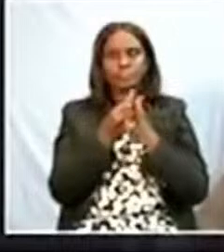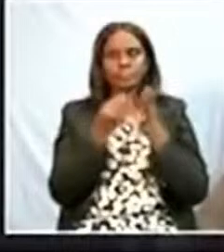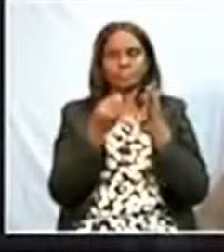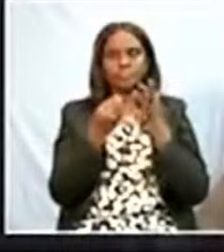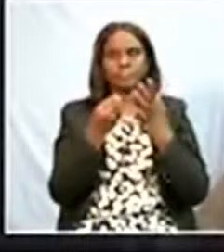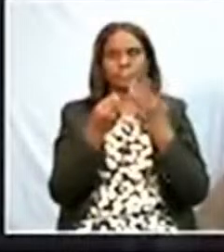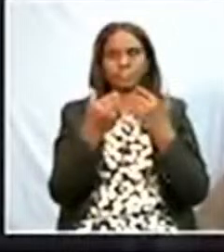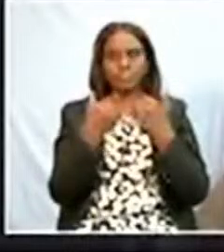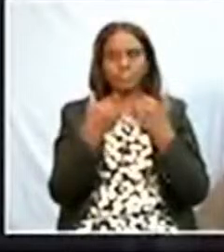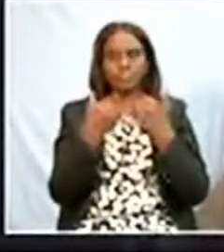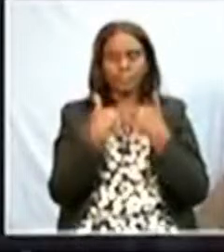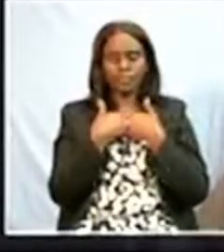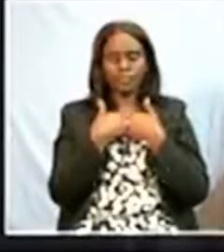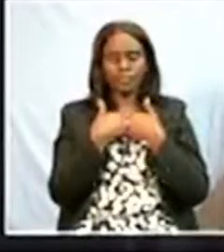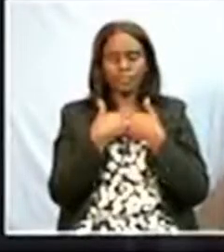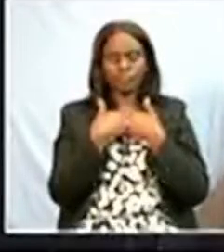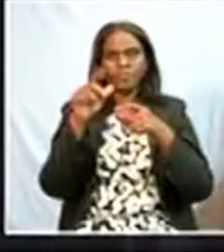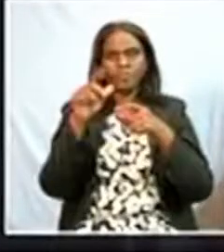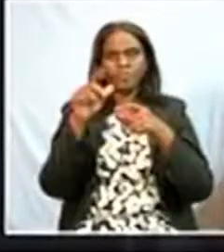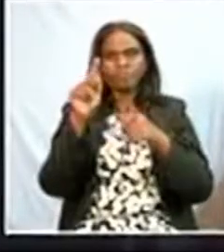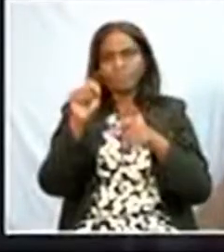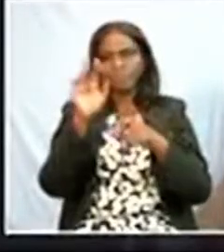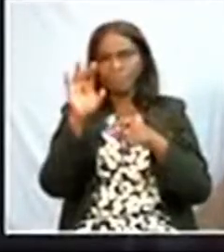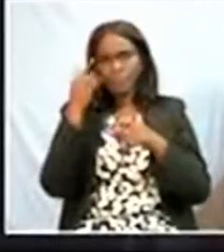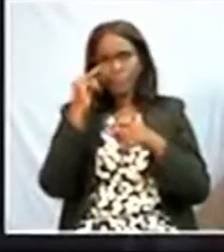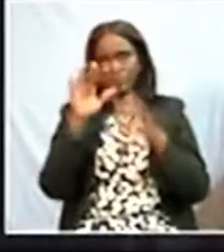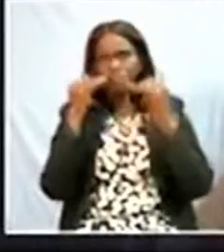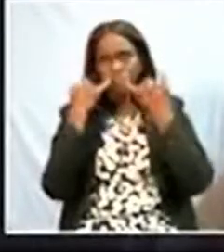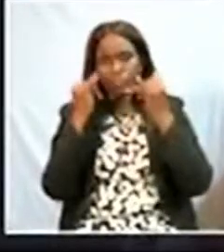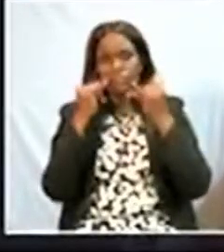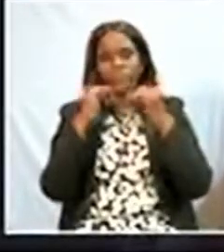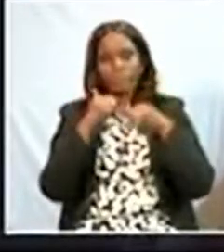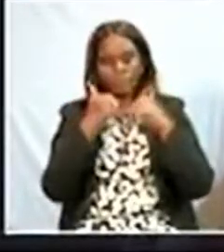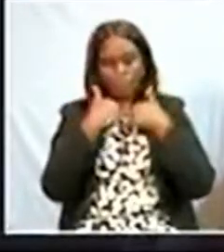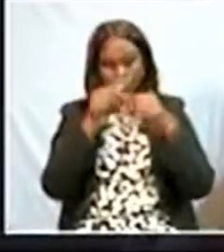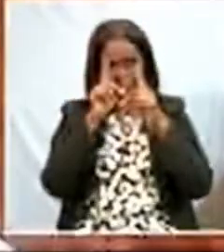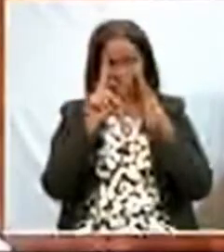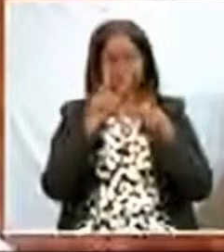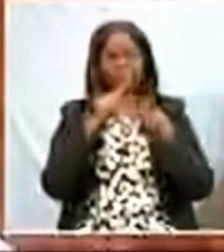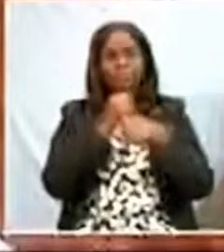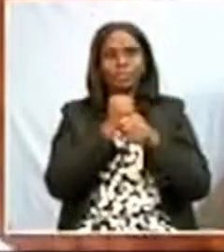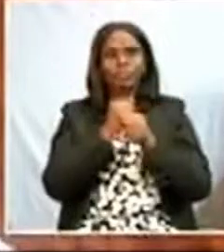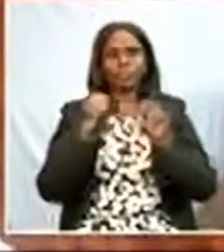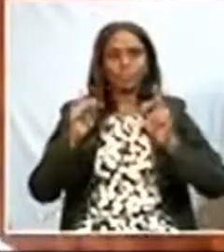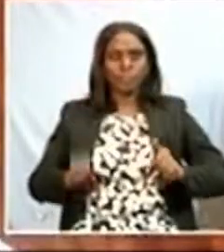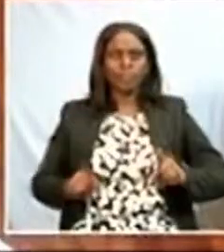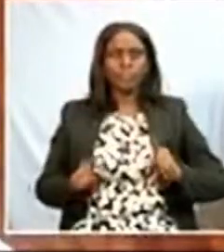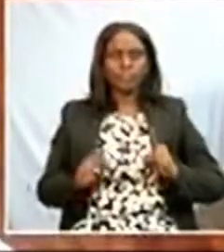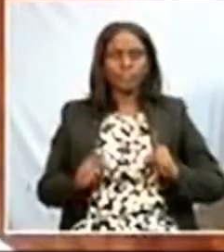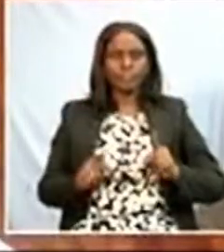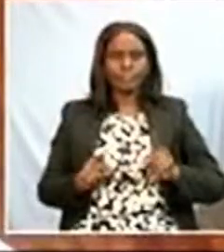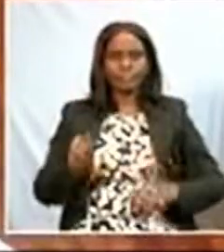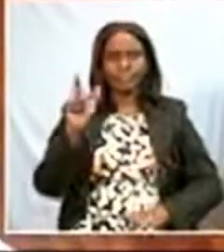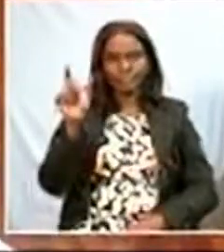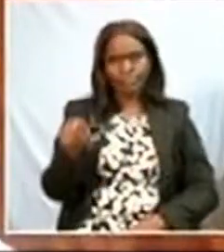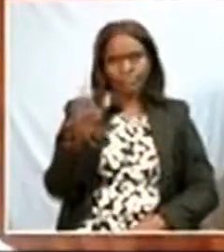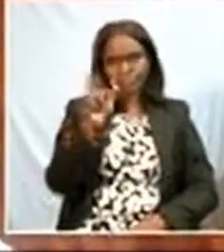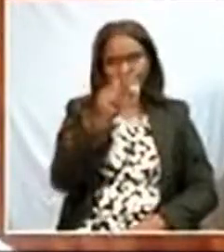those officers? For information, town clerk, we have decided to make personal or